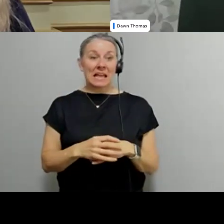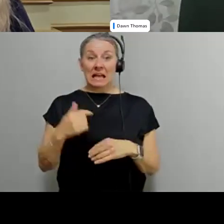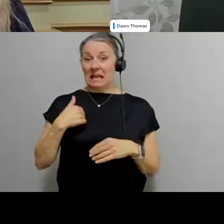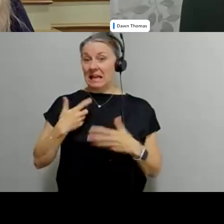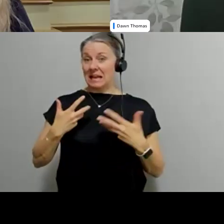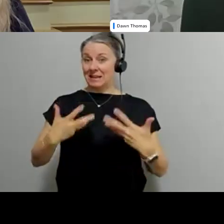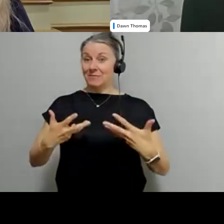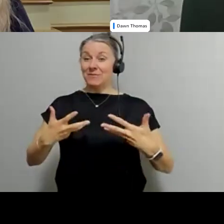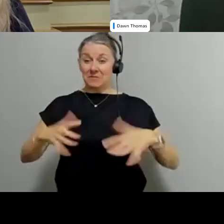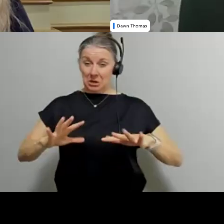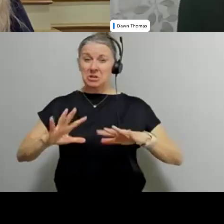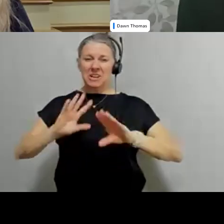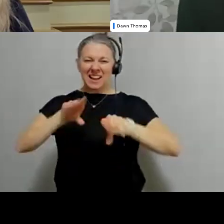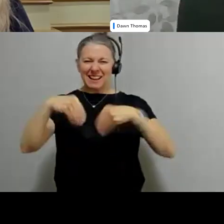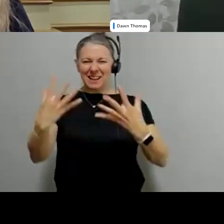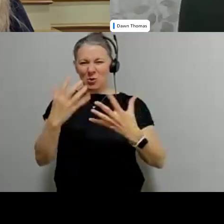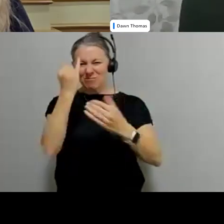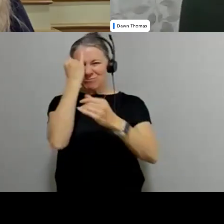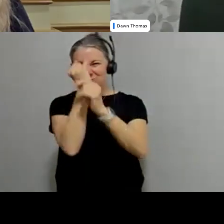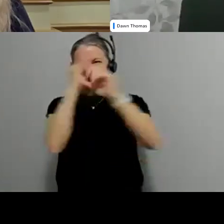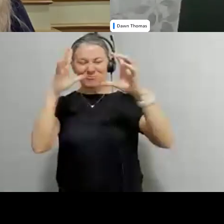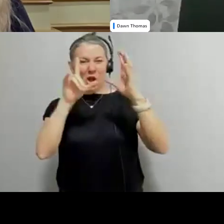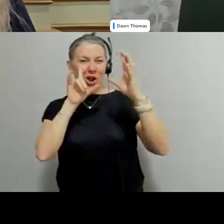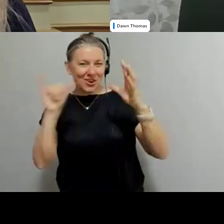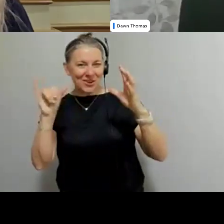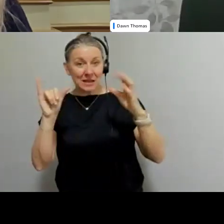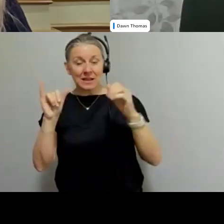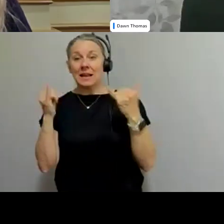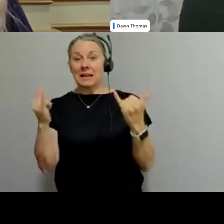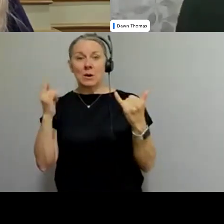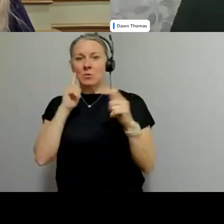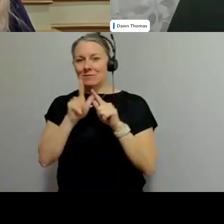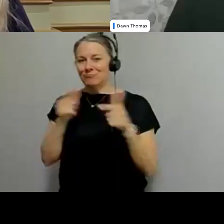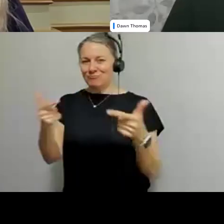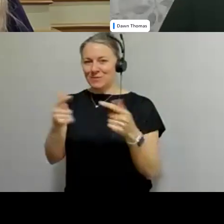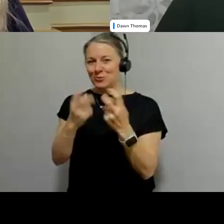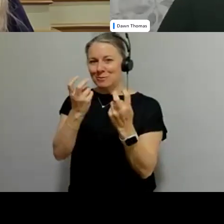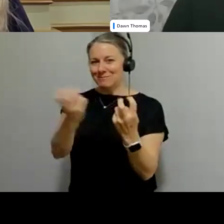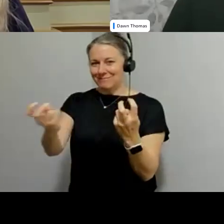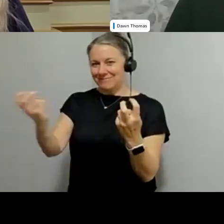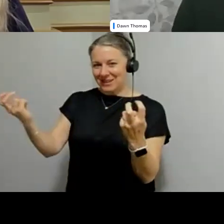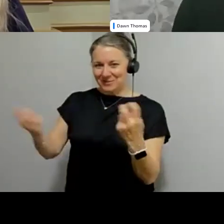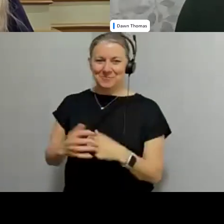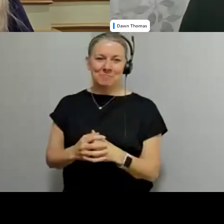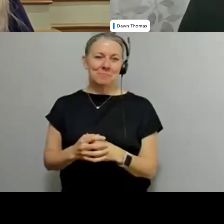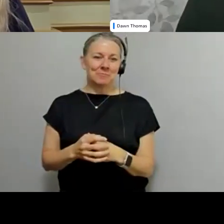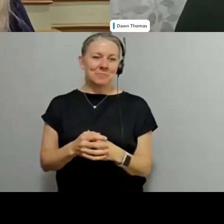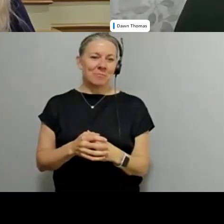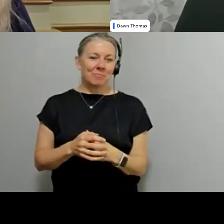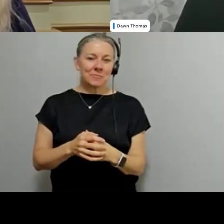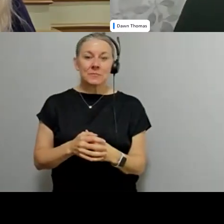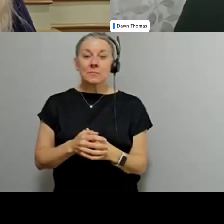now going to turn over to our panel. Okay, with that.